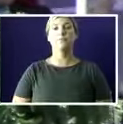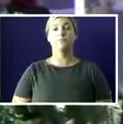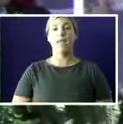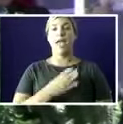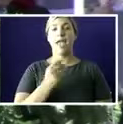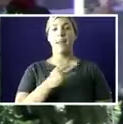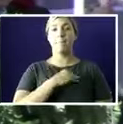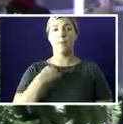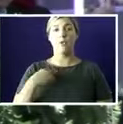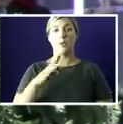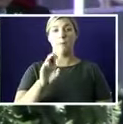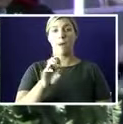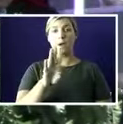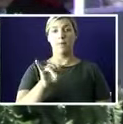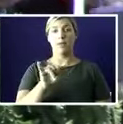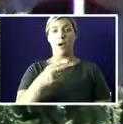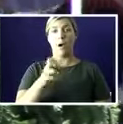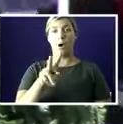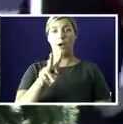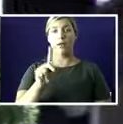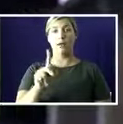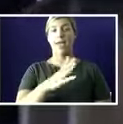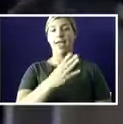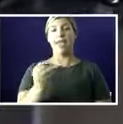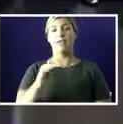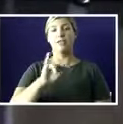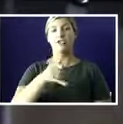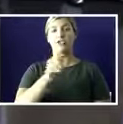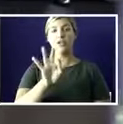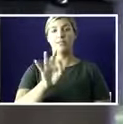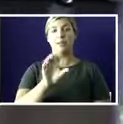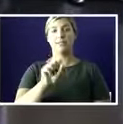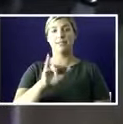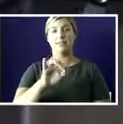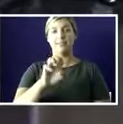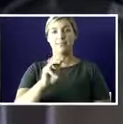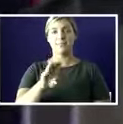and members Bobby Hawk and Jeff Seams.